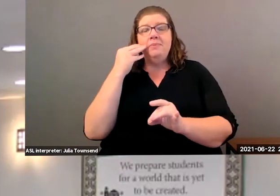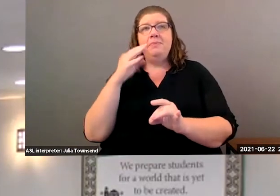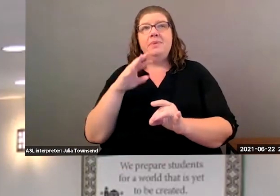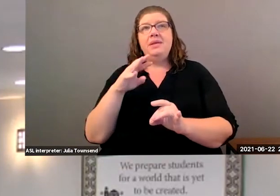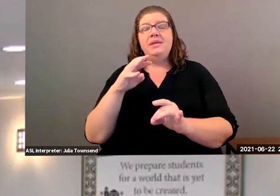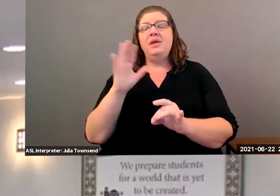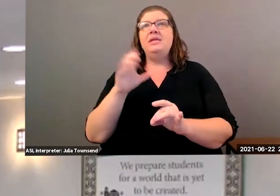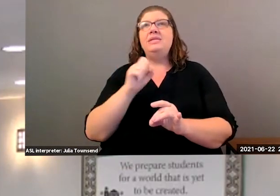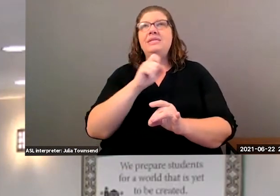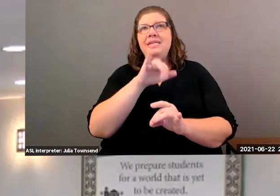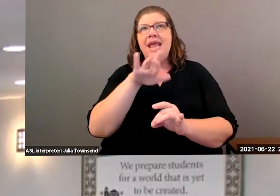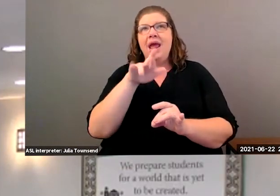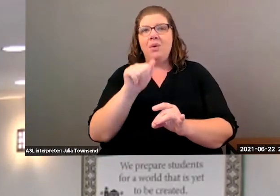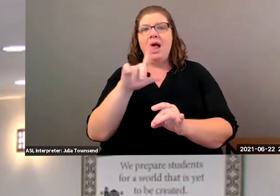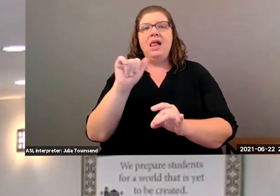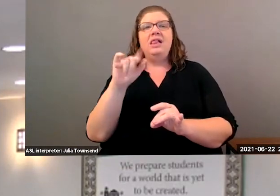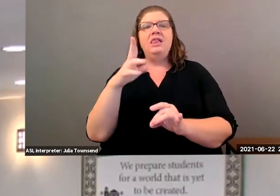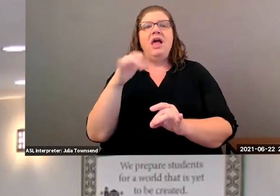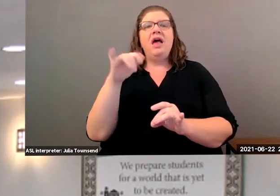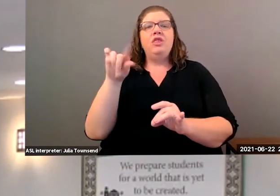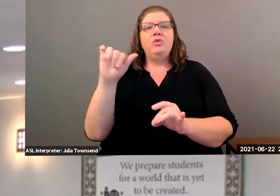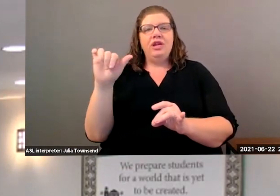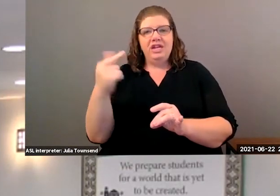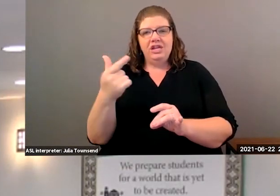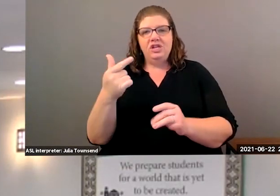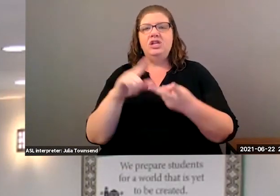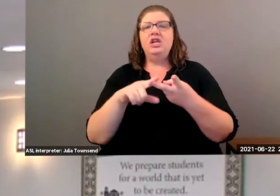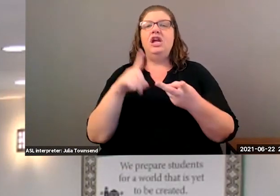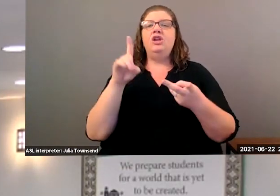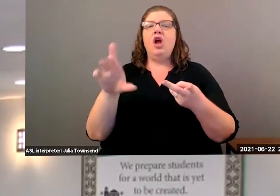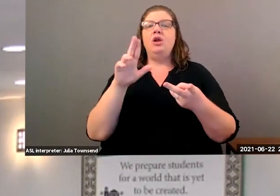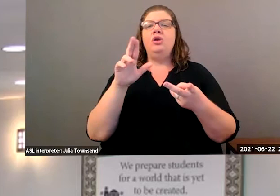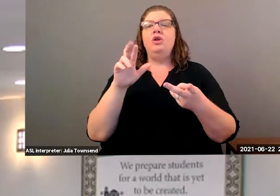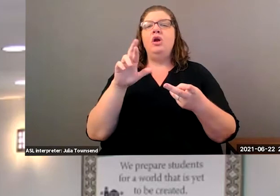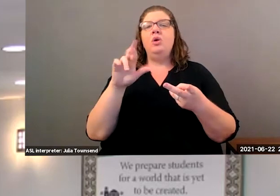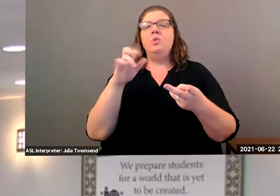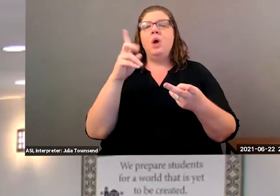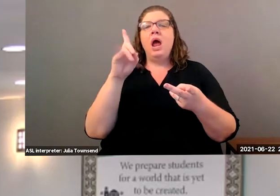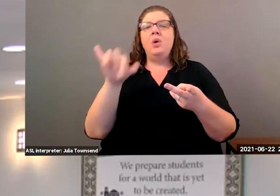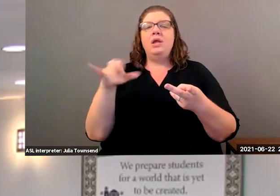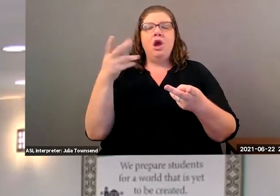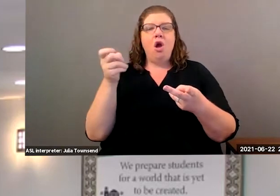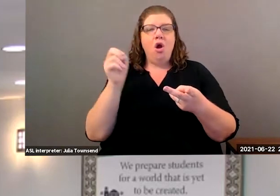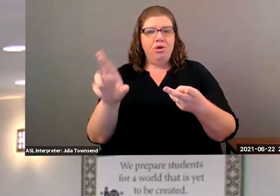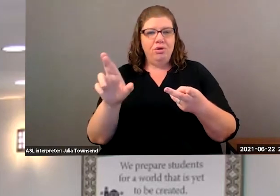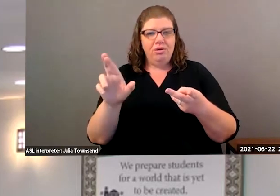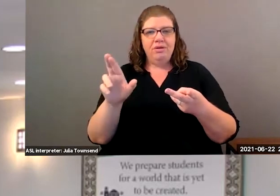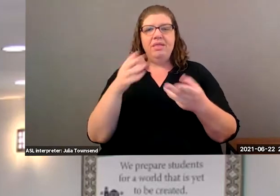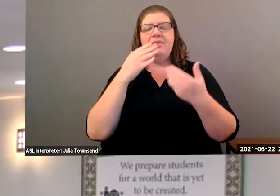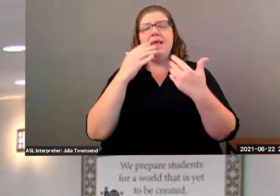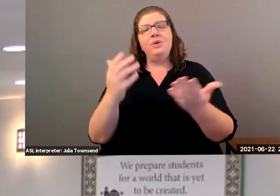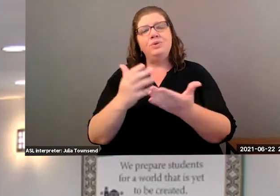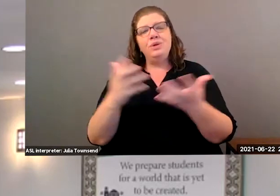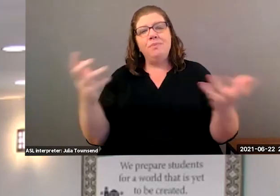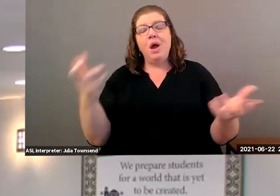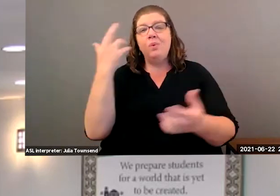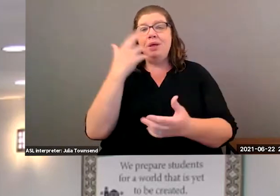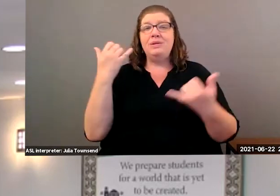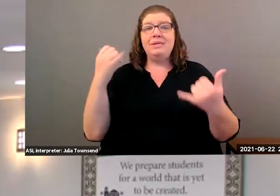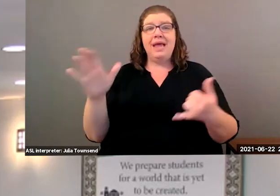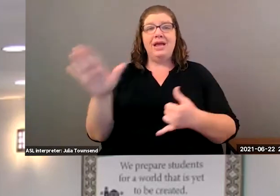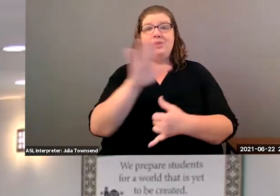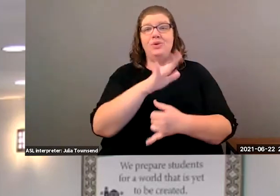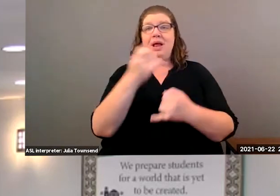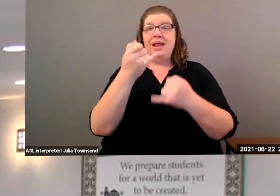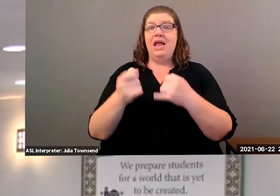Sierra Loffridge and Dr. Rowdy Harder. Thank you so much. And also, I realize today's your last board meeting,